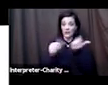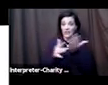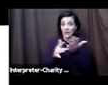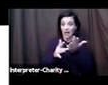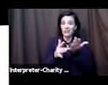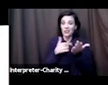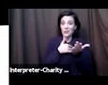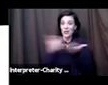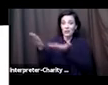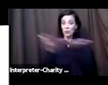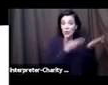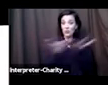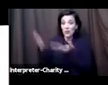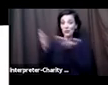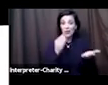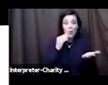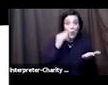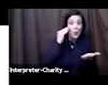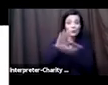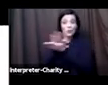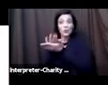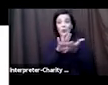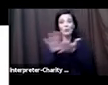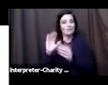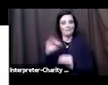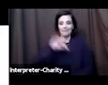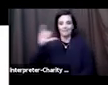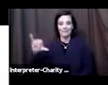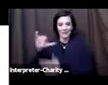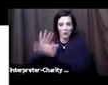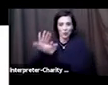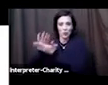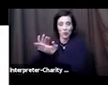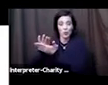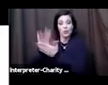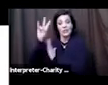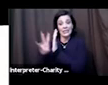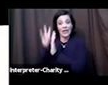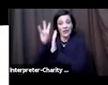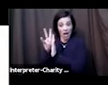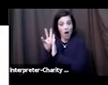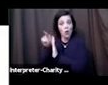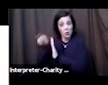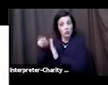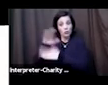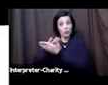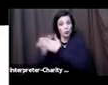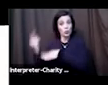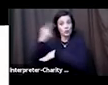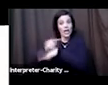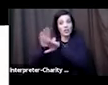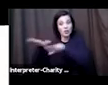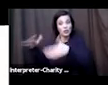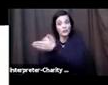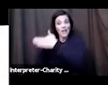school. And so for the 7 hours that a child is at school, they have access to the assistive technology, but it